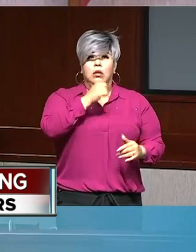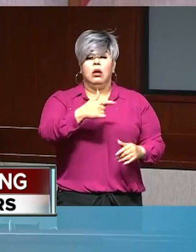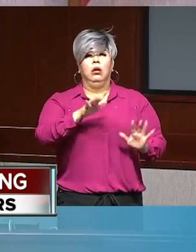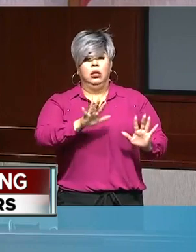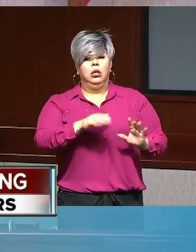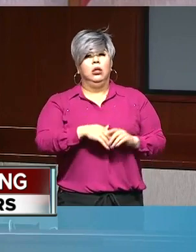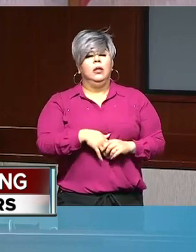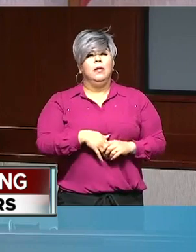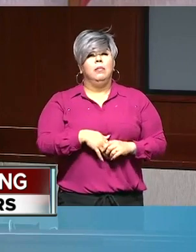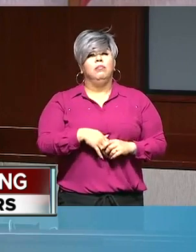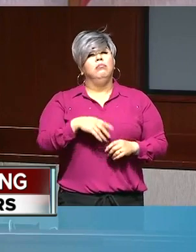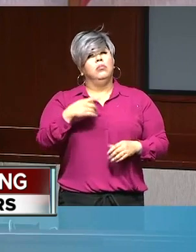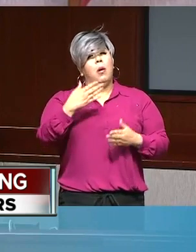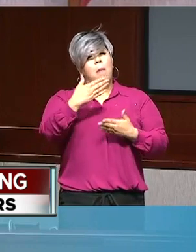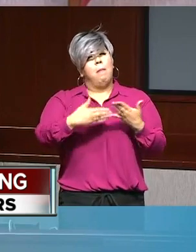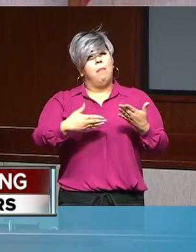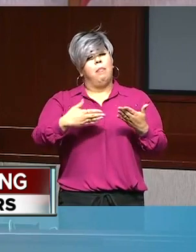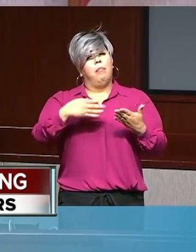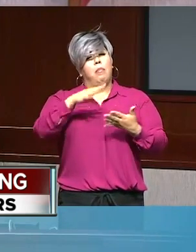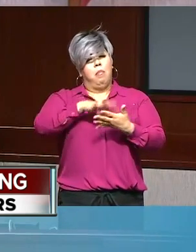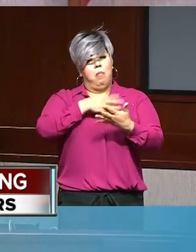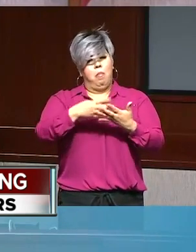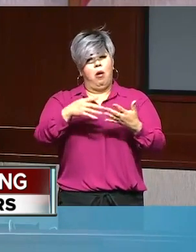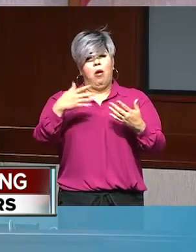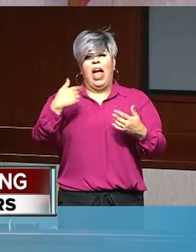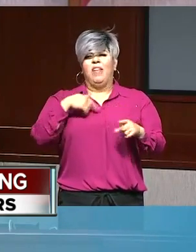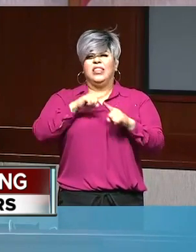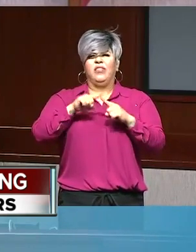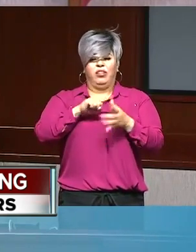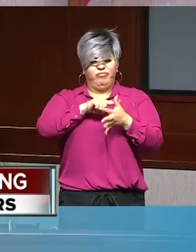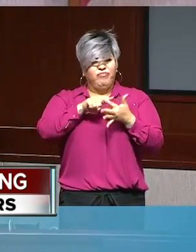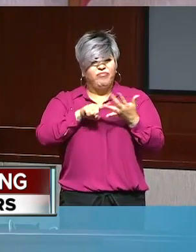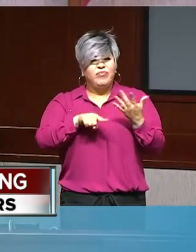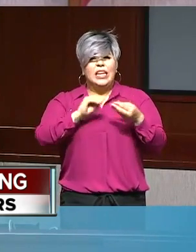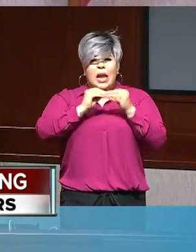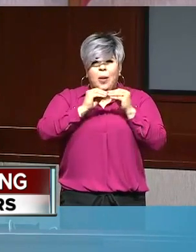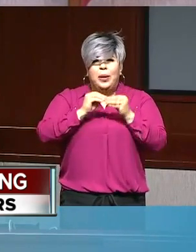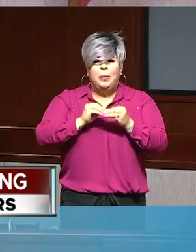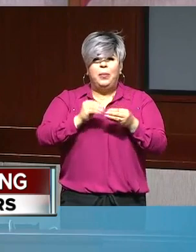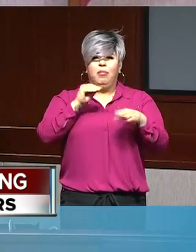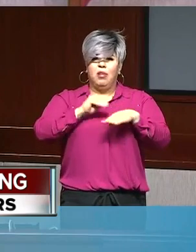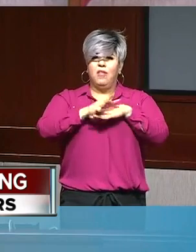that part of the model, you mentioned all the factors that go into the model.